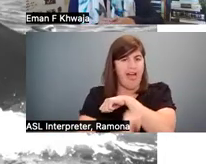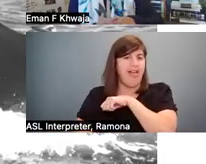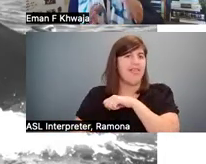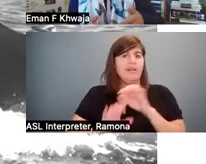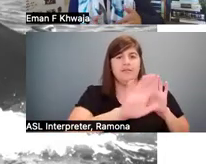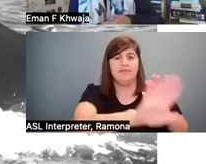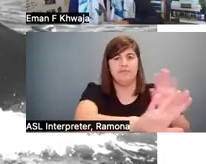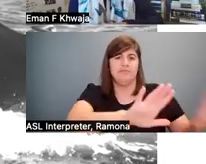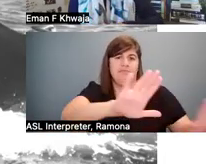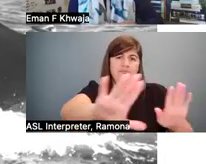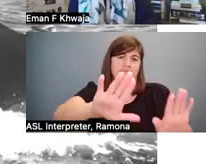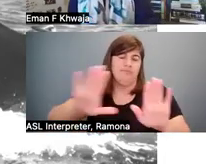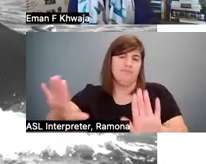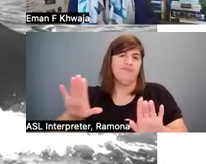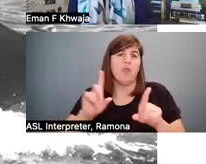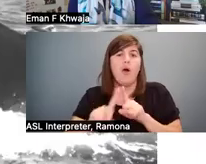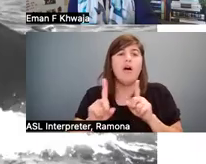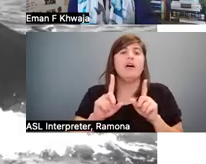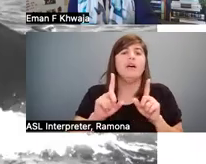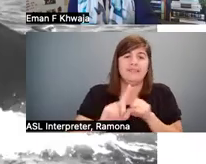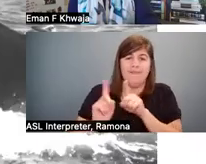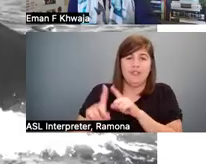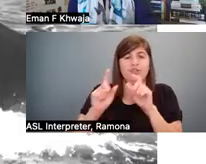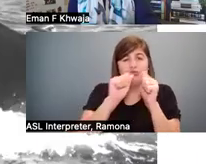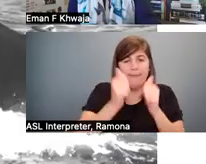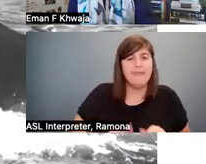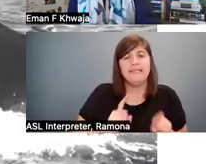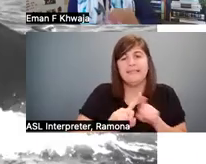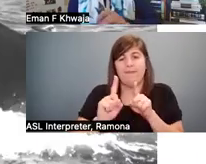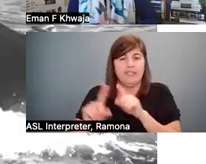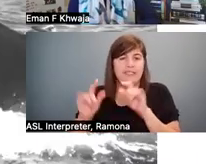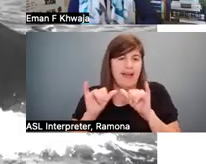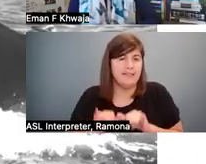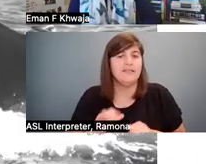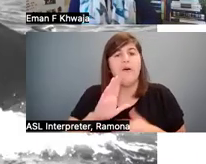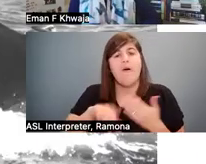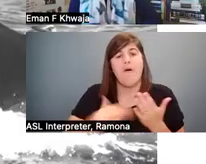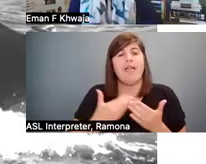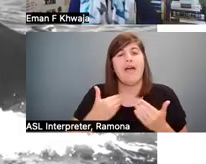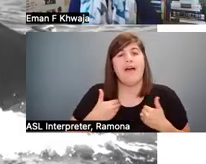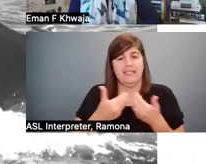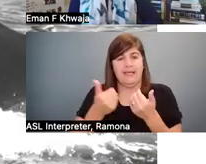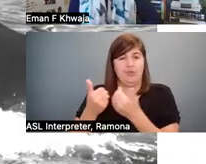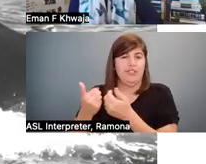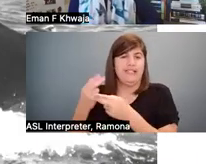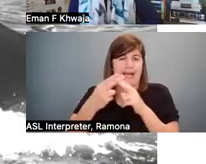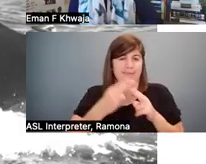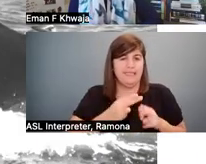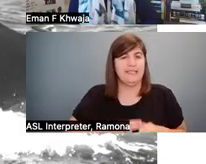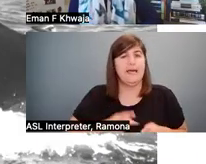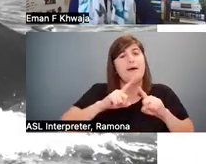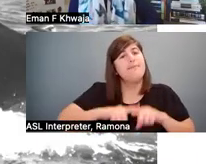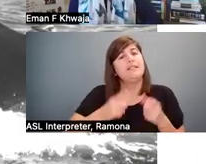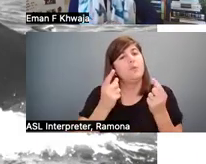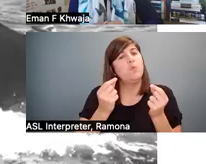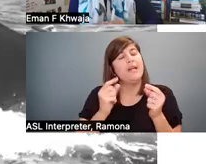in terms of their shape and size. So all of our whales in the Gulf of Maine have their own names. We give them names based on these